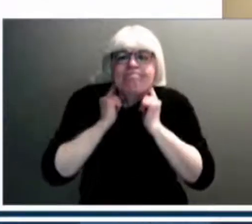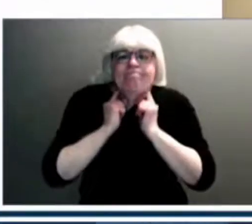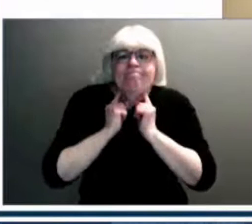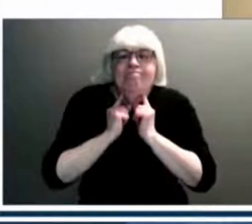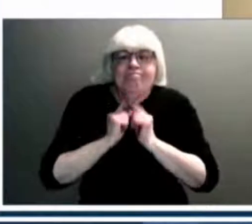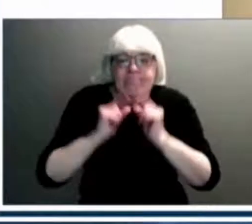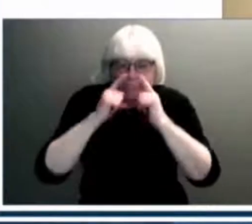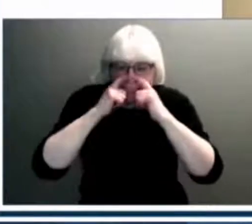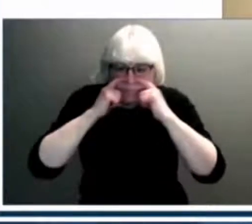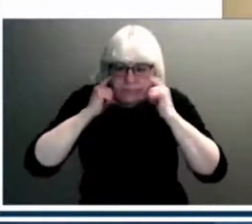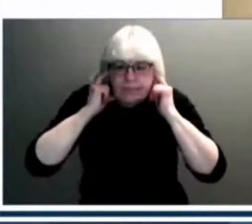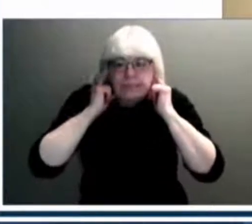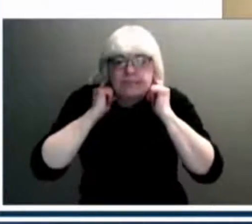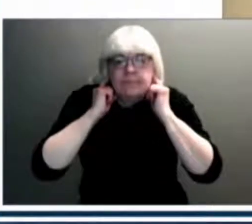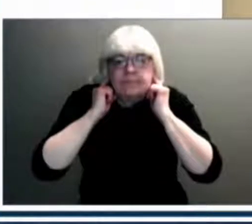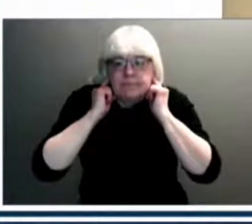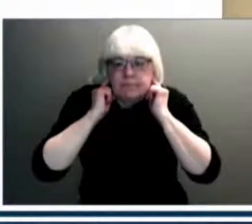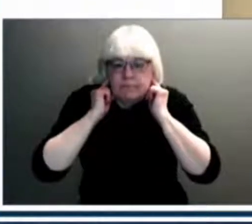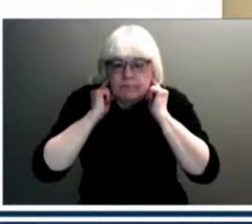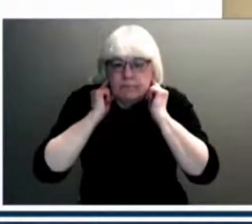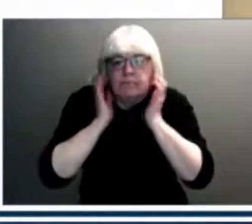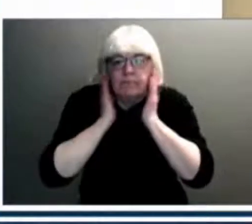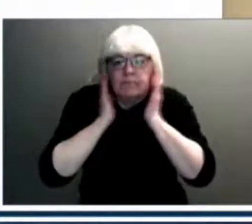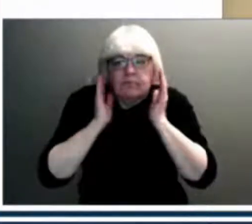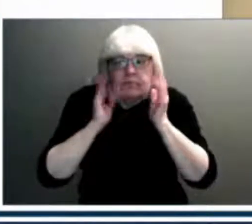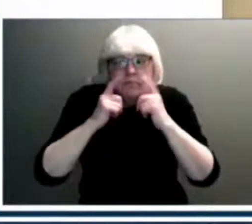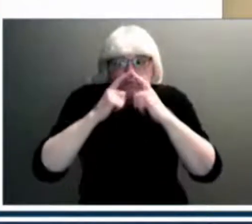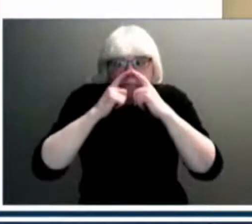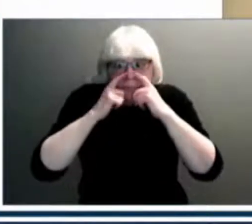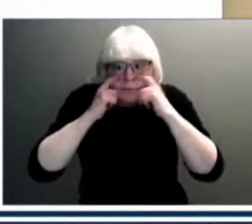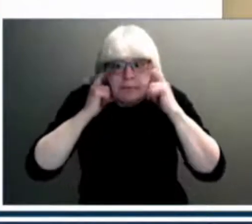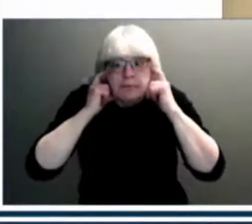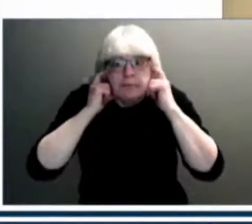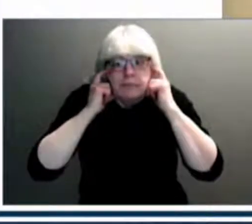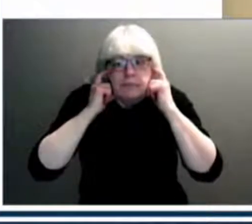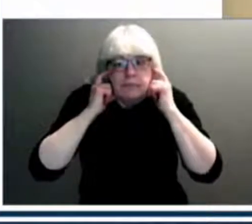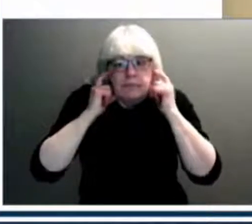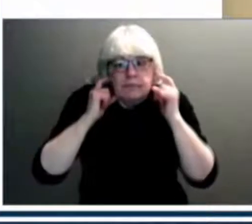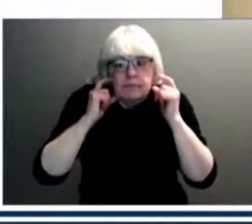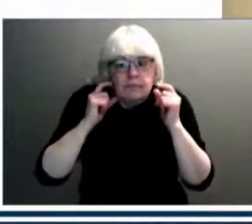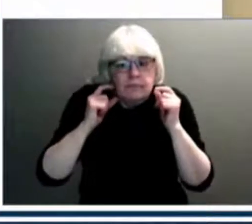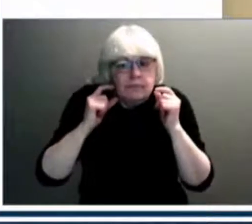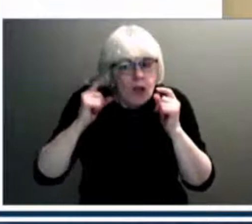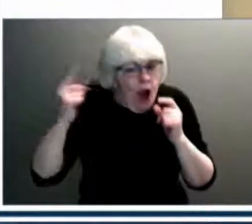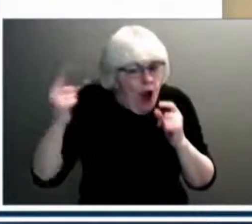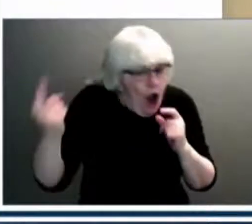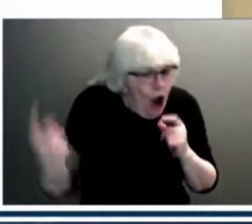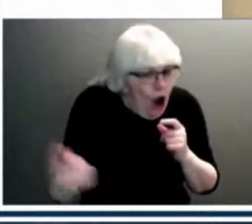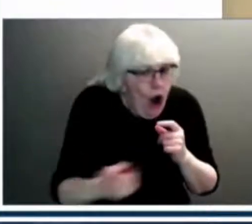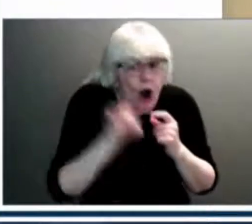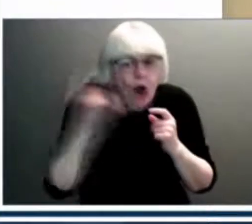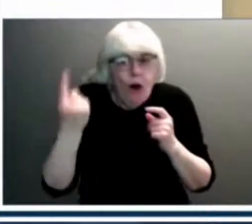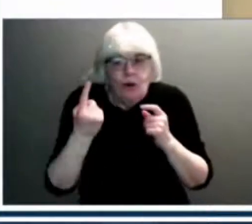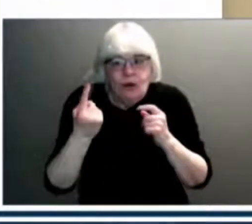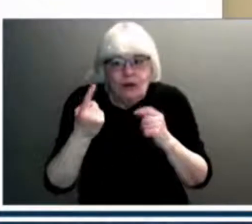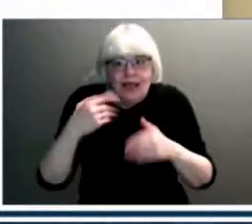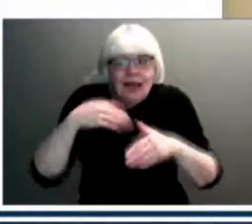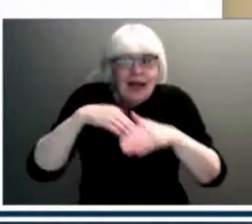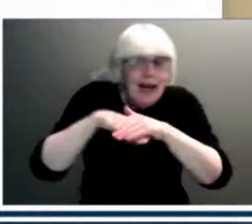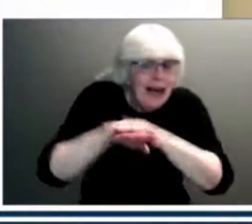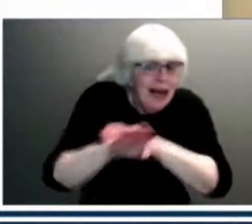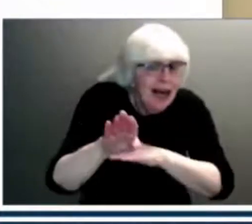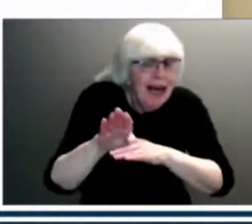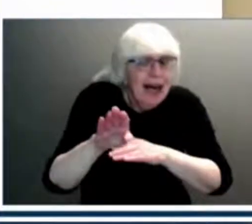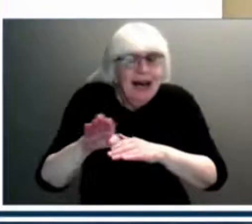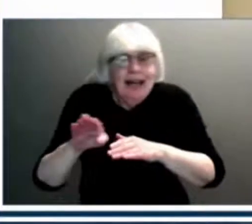and continuing to wear that at all times where it's required are as important as the type of mask